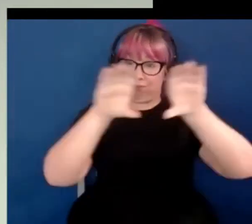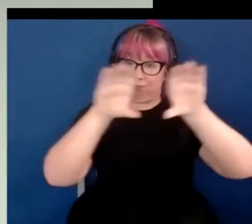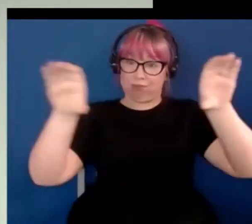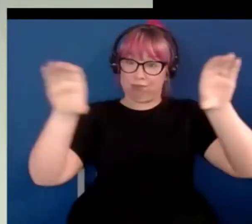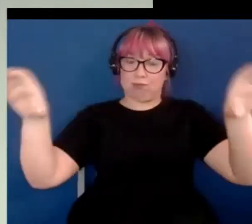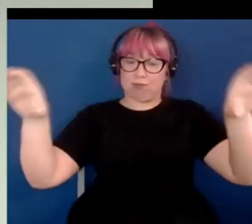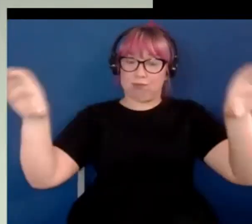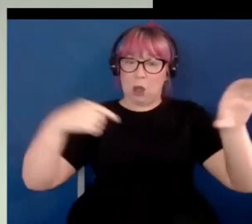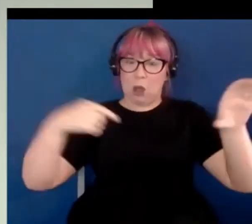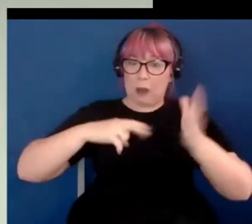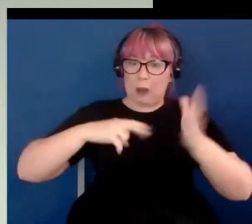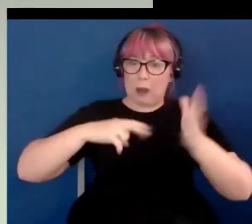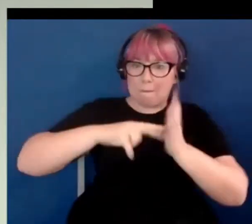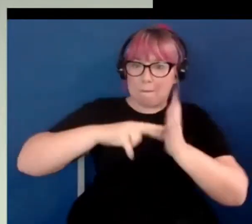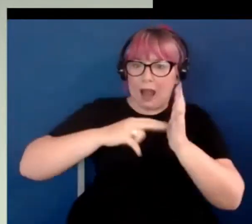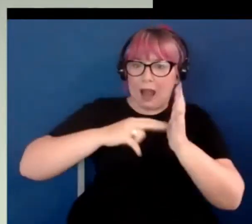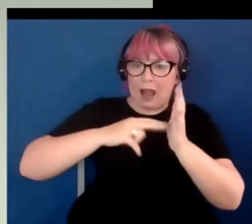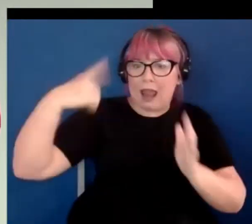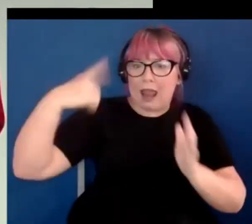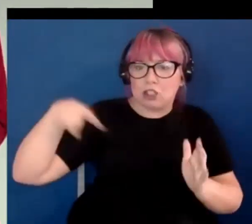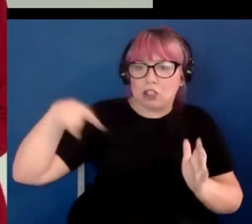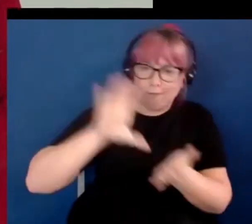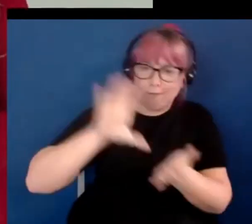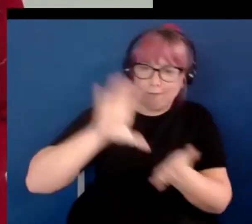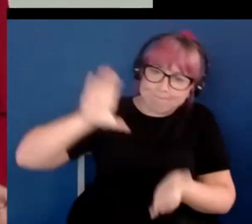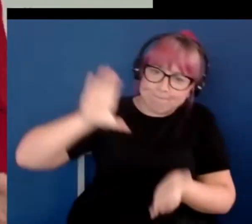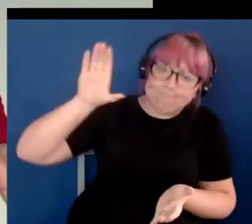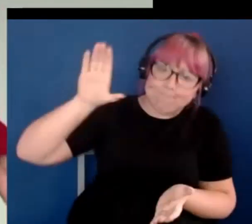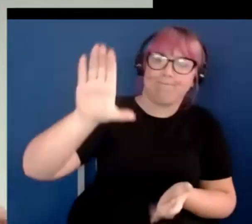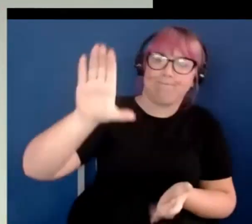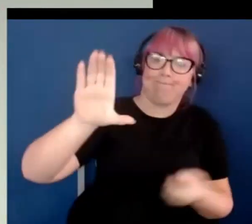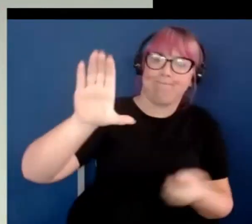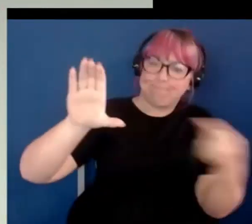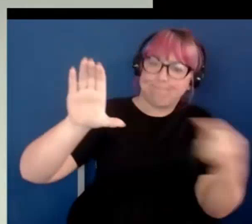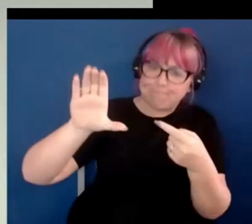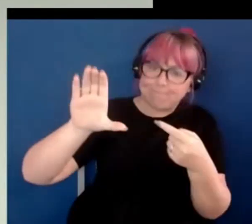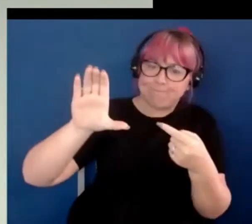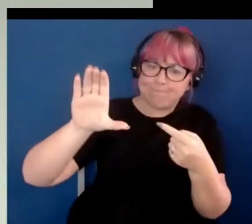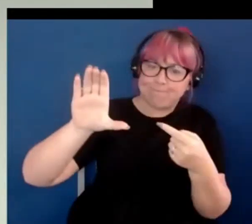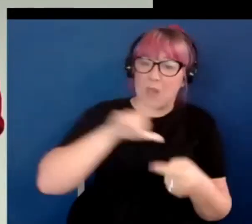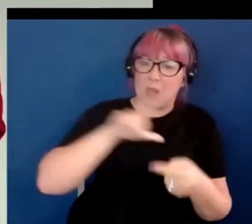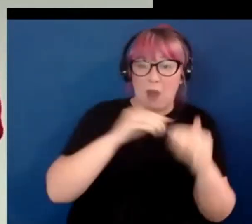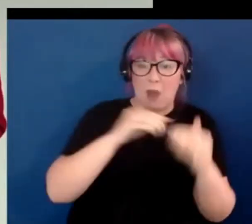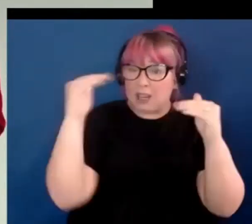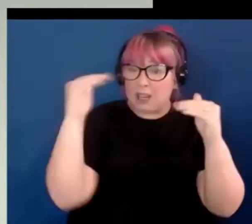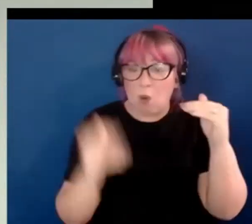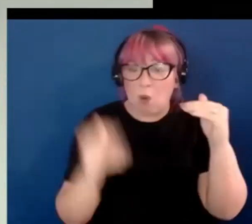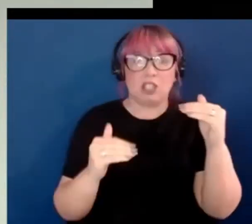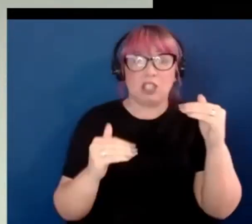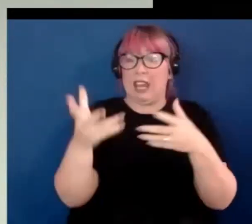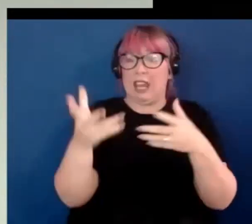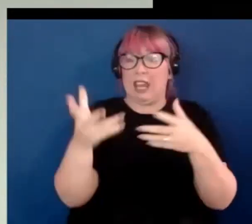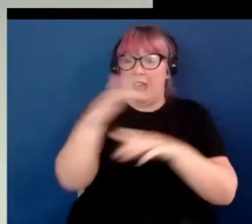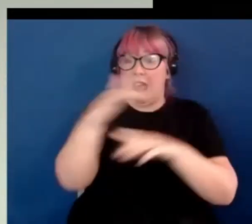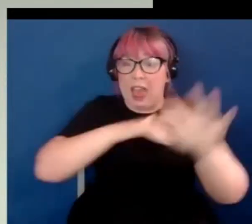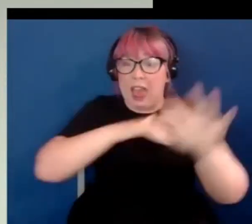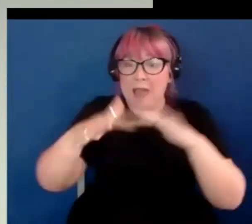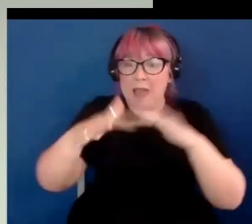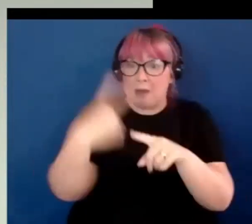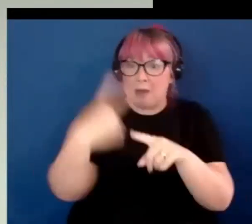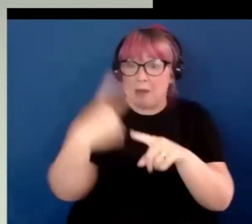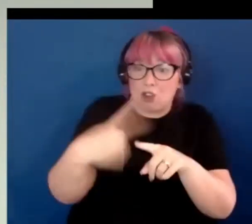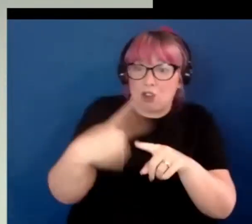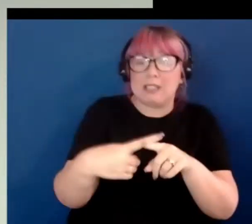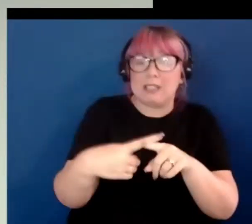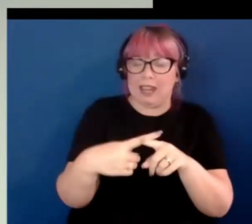to invest this much because in the face of inequality, injustice and the climate emergency, the right answer was to think big